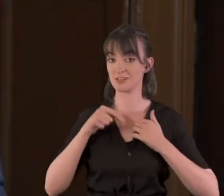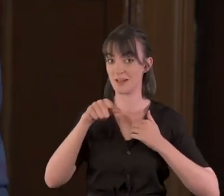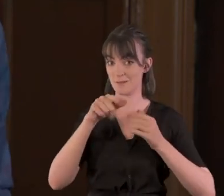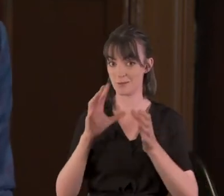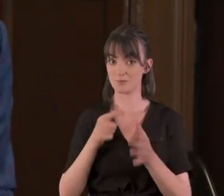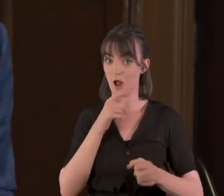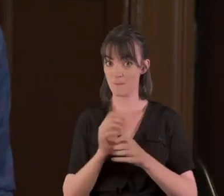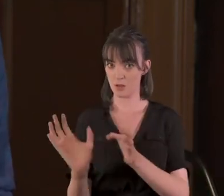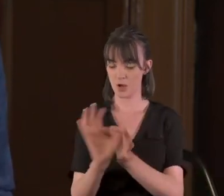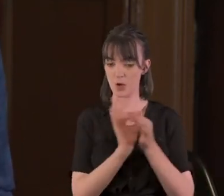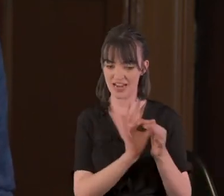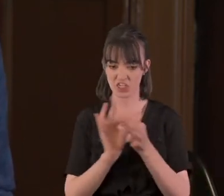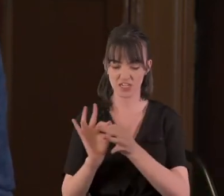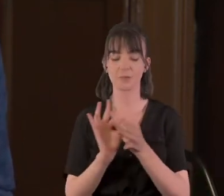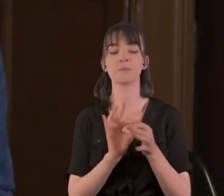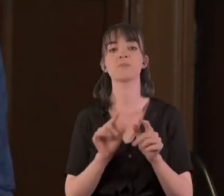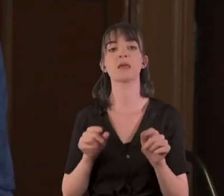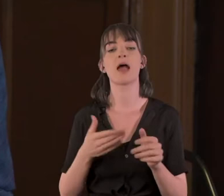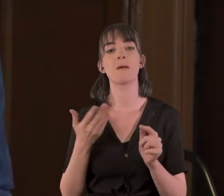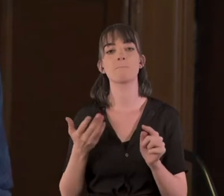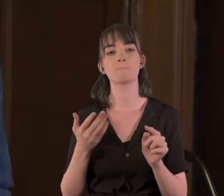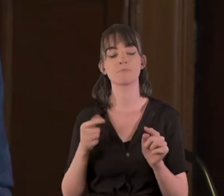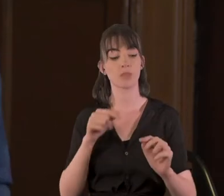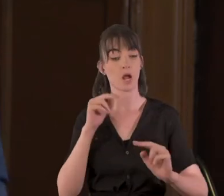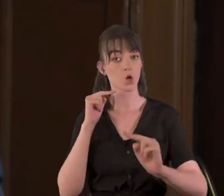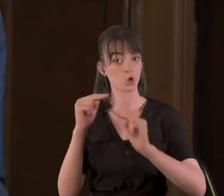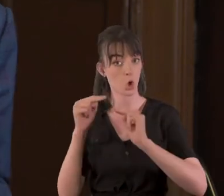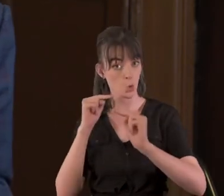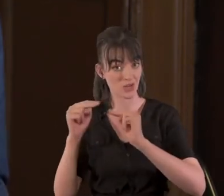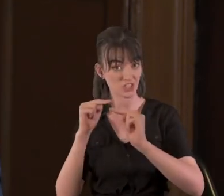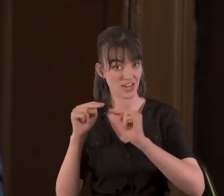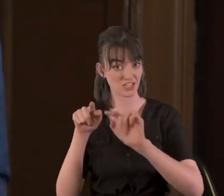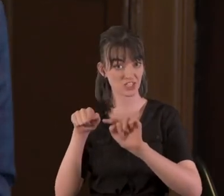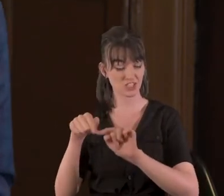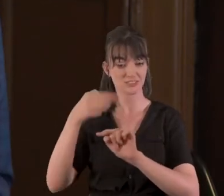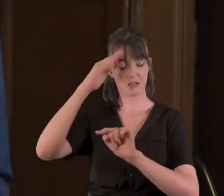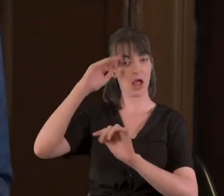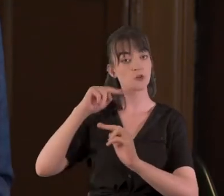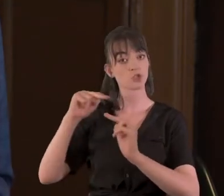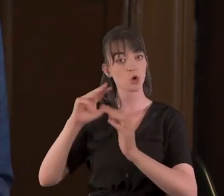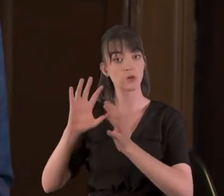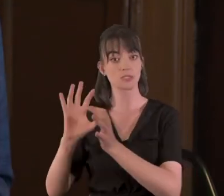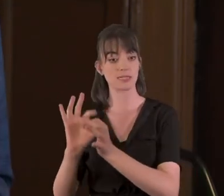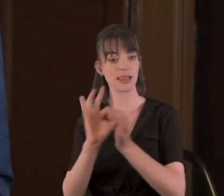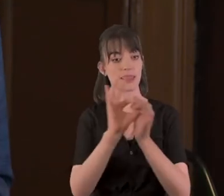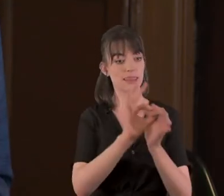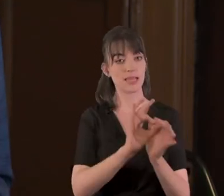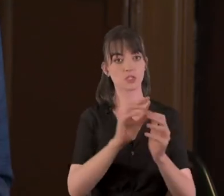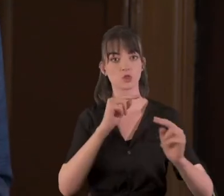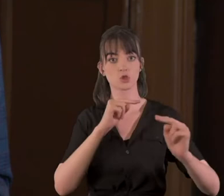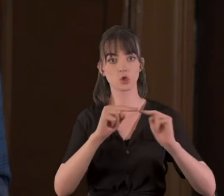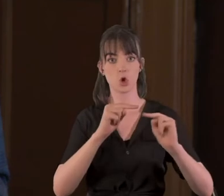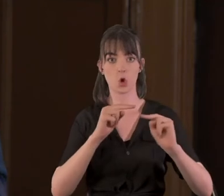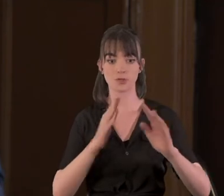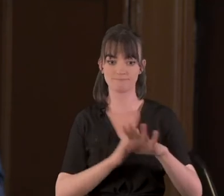myself, between these negotiations and the ones that happened in the period leading up to